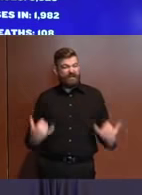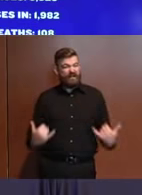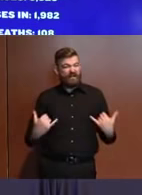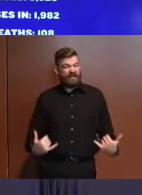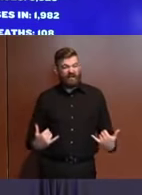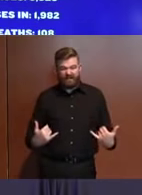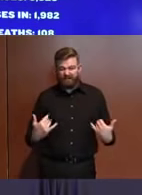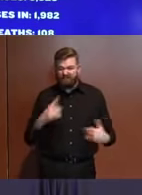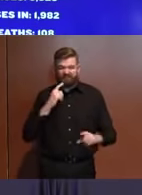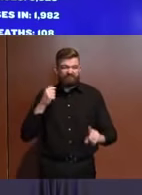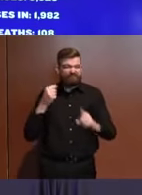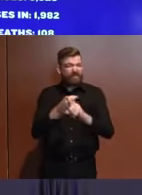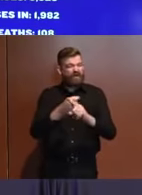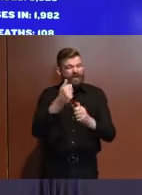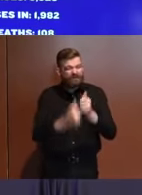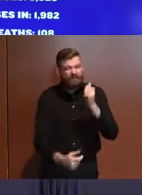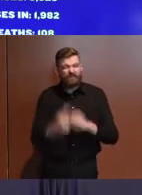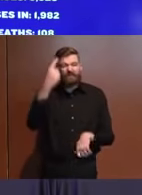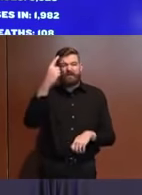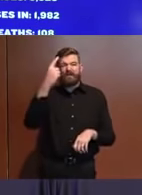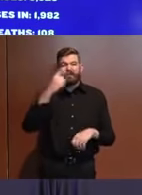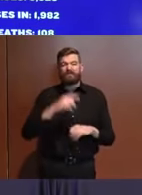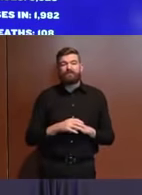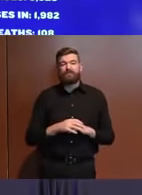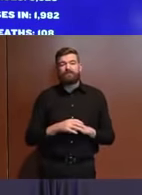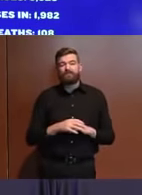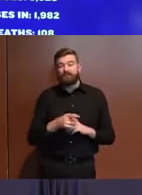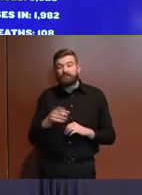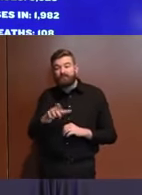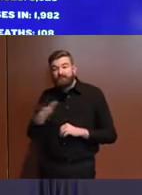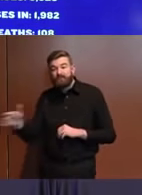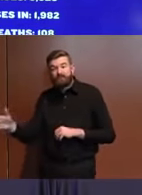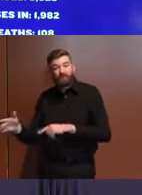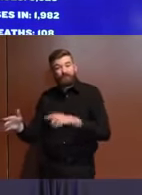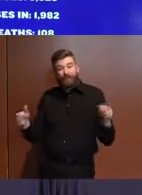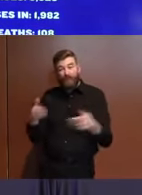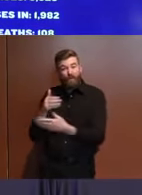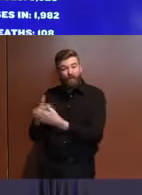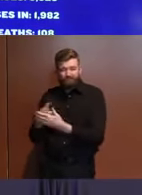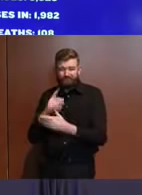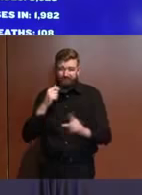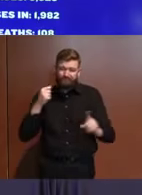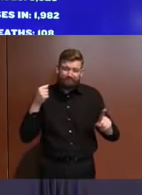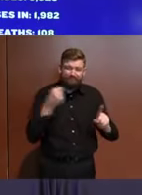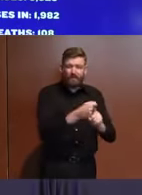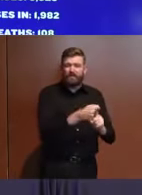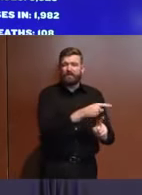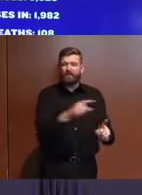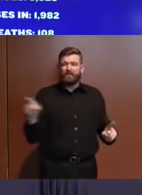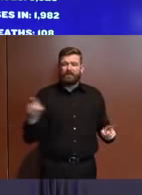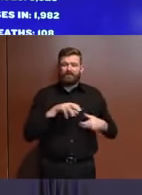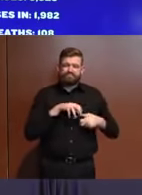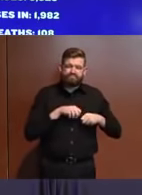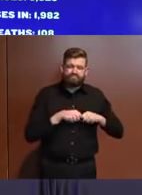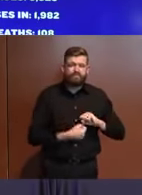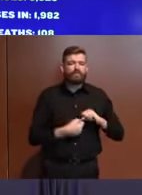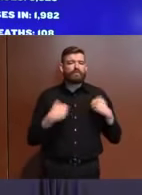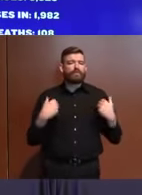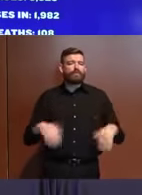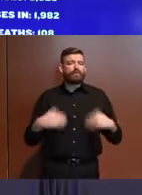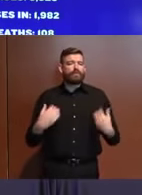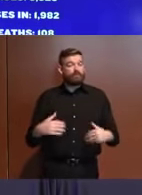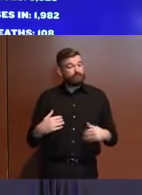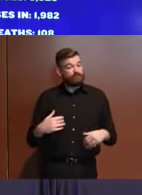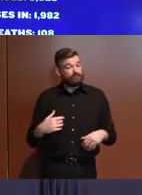closest to the folks who have been lost deeply. But we have also said, and we've expected